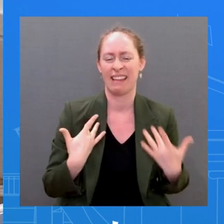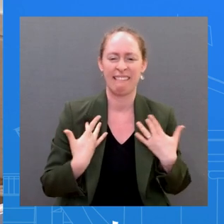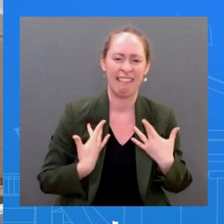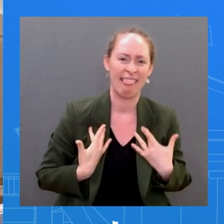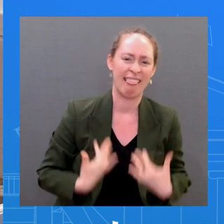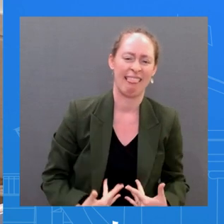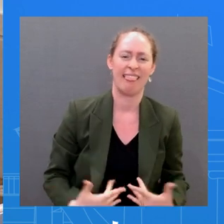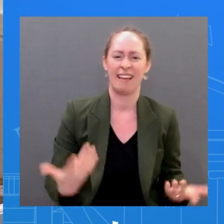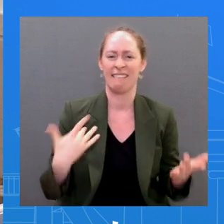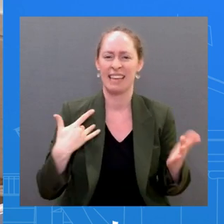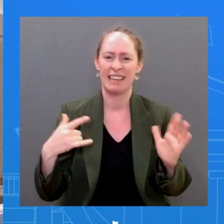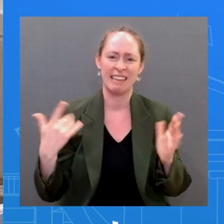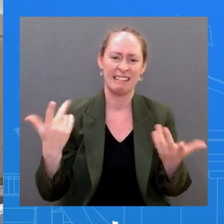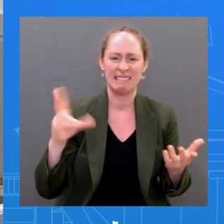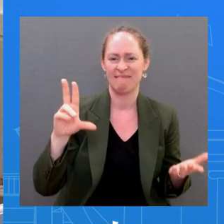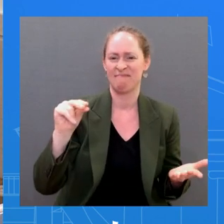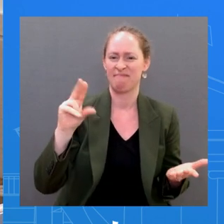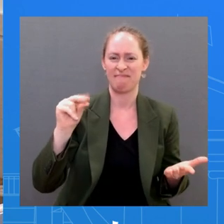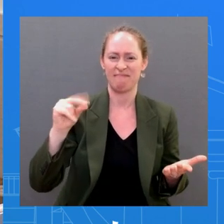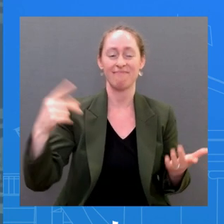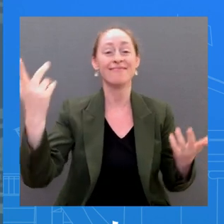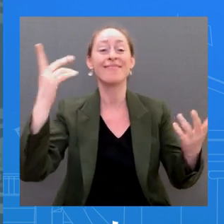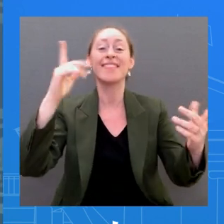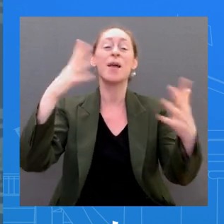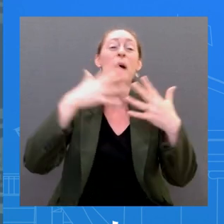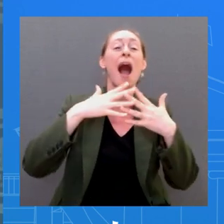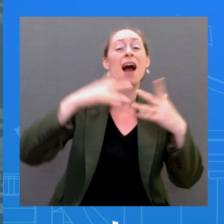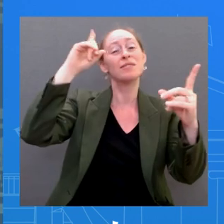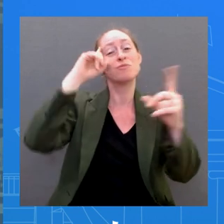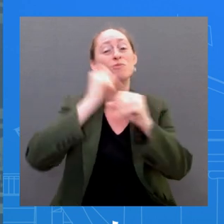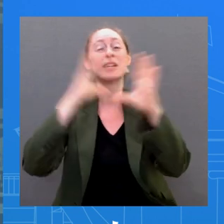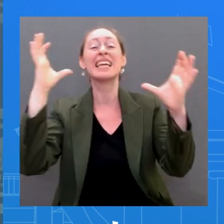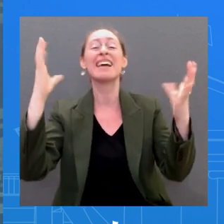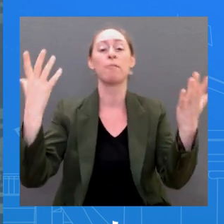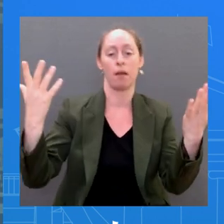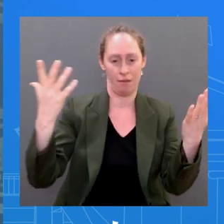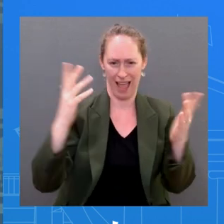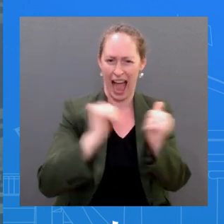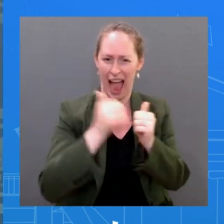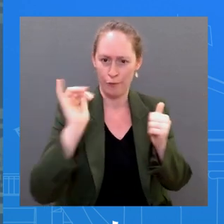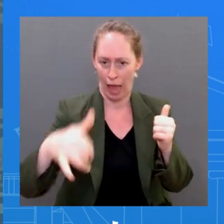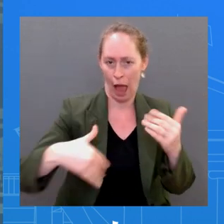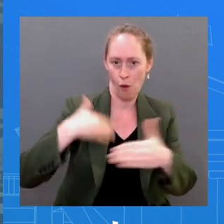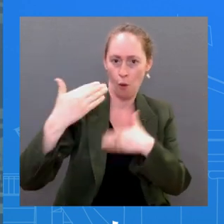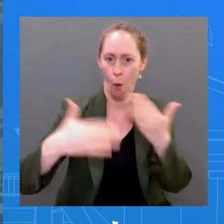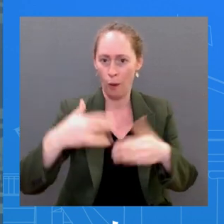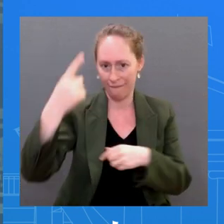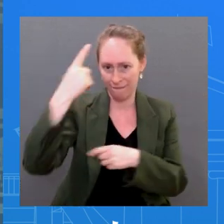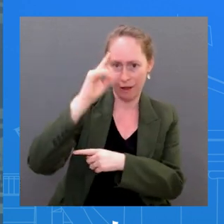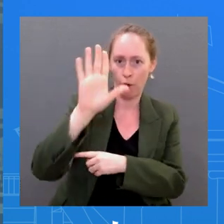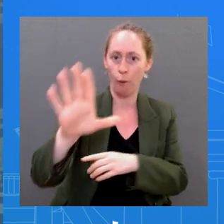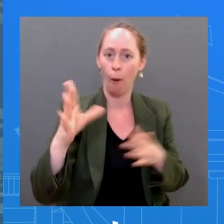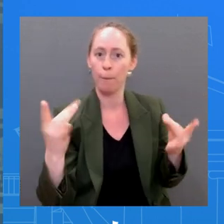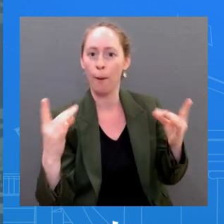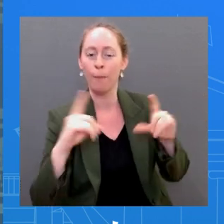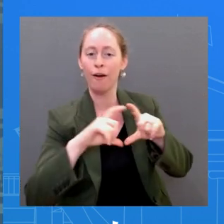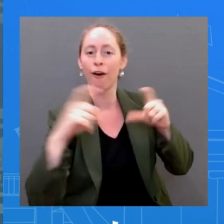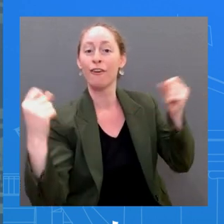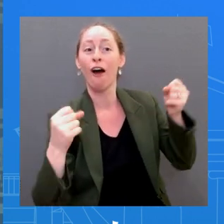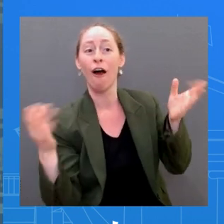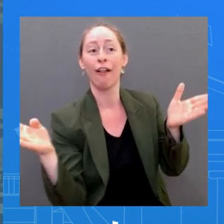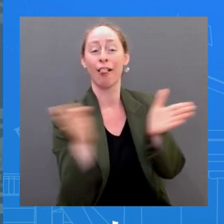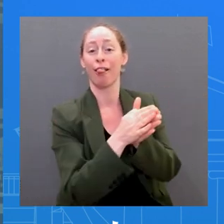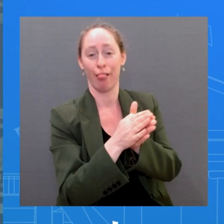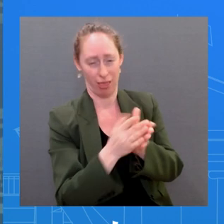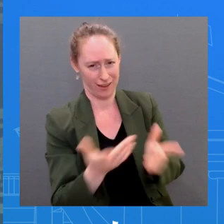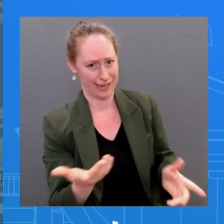dream. How's that going to look on a bumper sticker? I guess what I'm trying to say, Peter, is that we understand that people are feeling this. They're